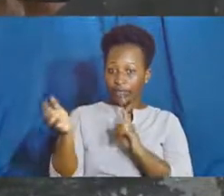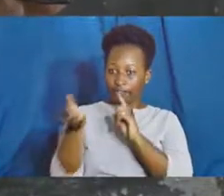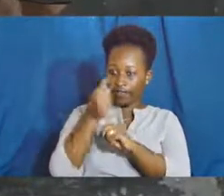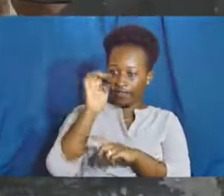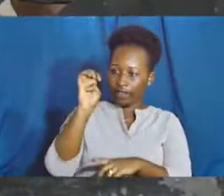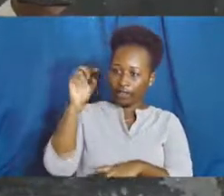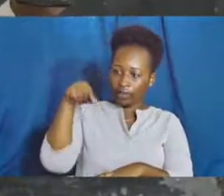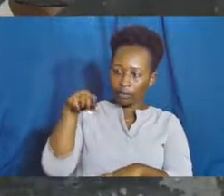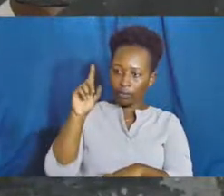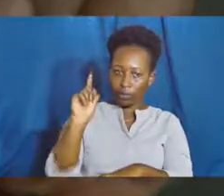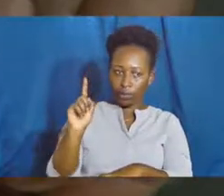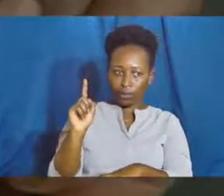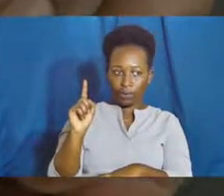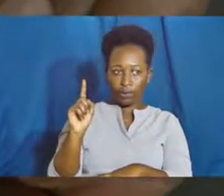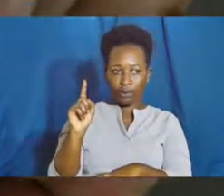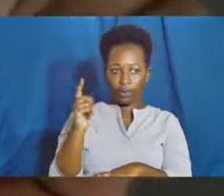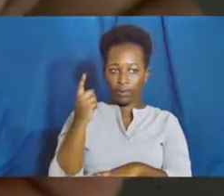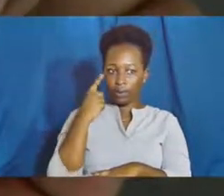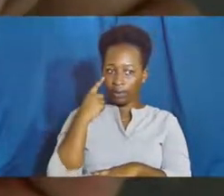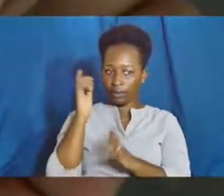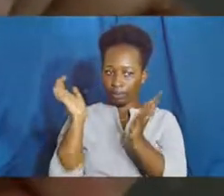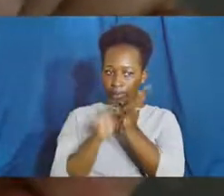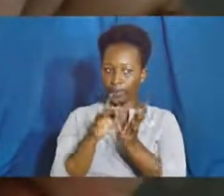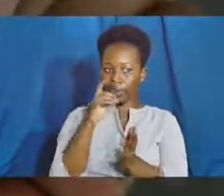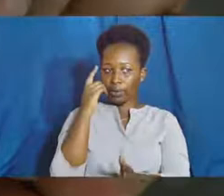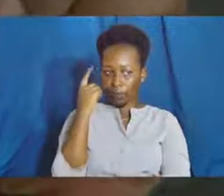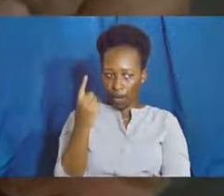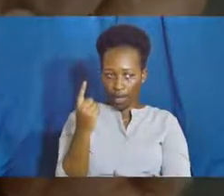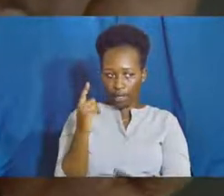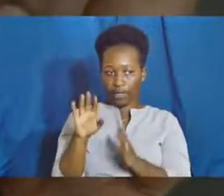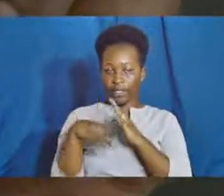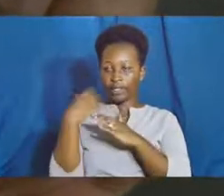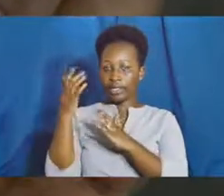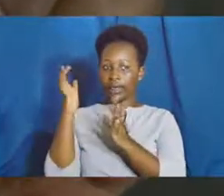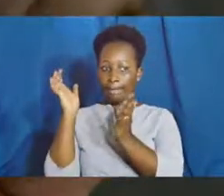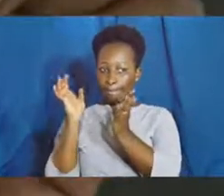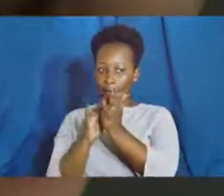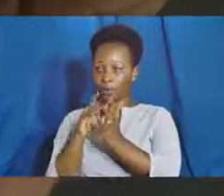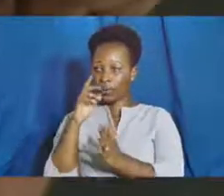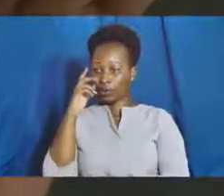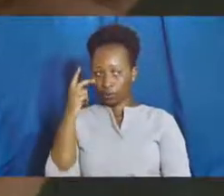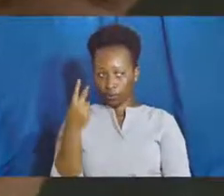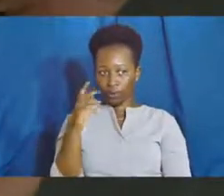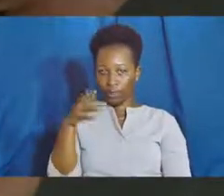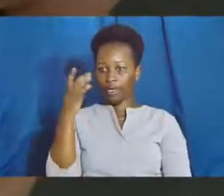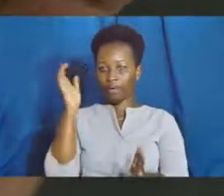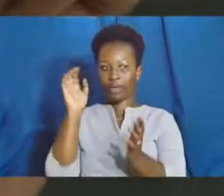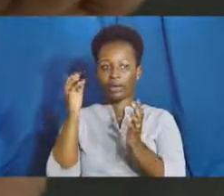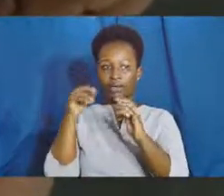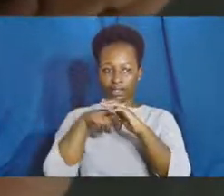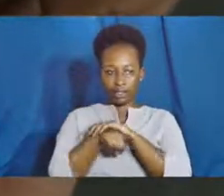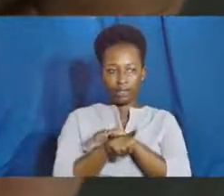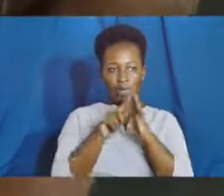press on 1. After pressing on 1, I have a place on 2. And then what is next is now to enter. I have